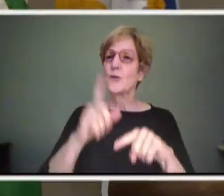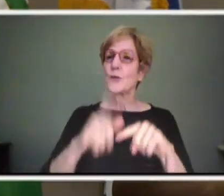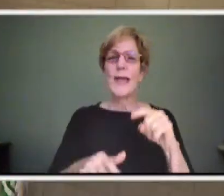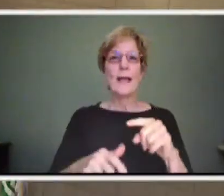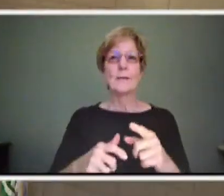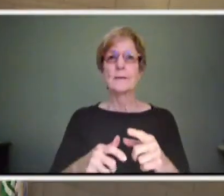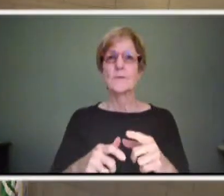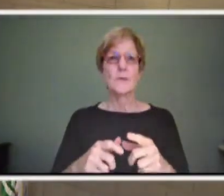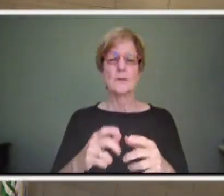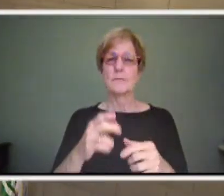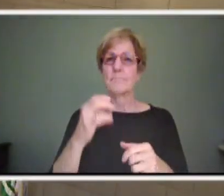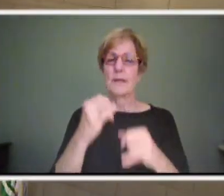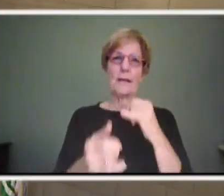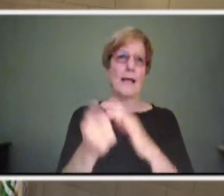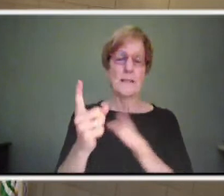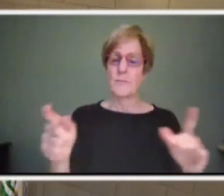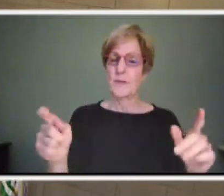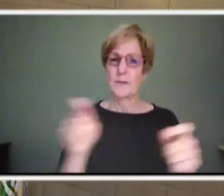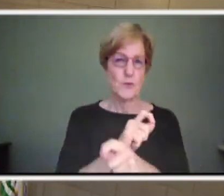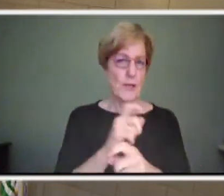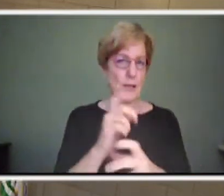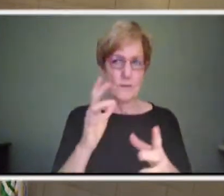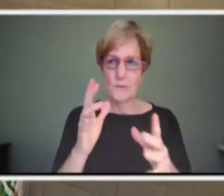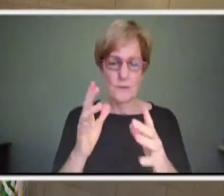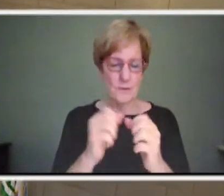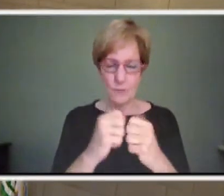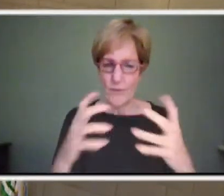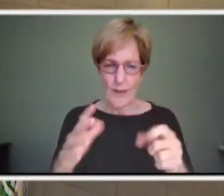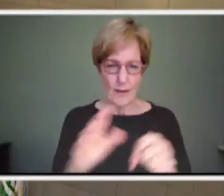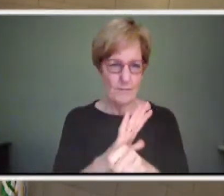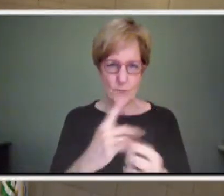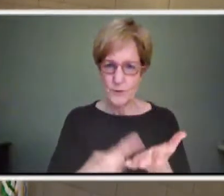kind of decisions. Thank you, Mayor Pro Tem.